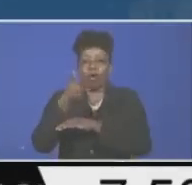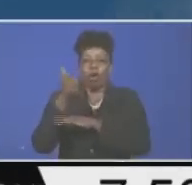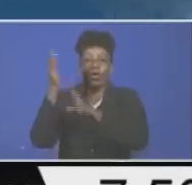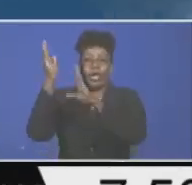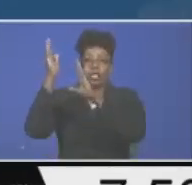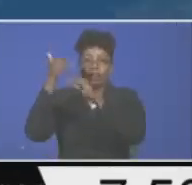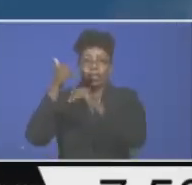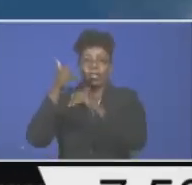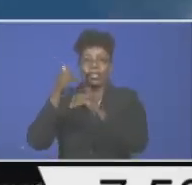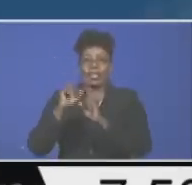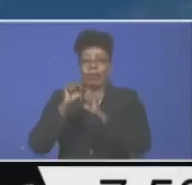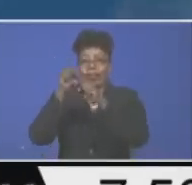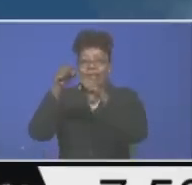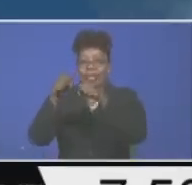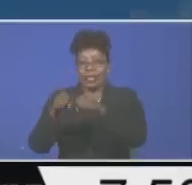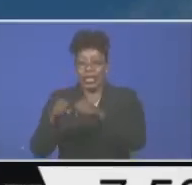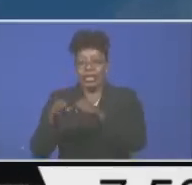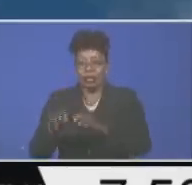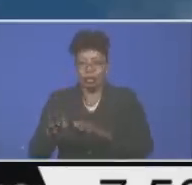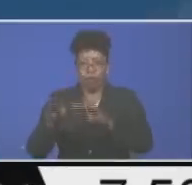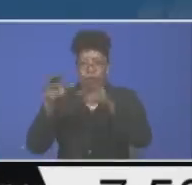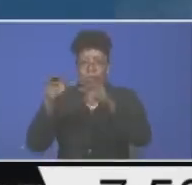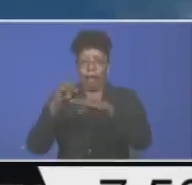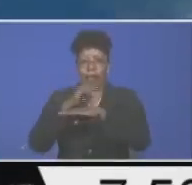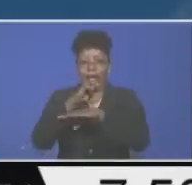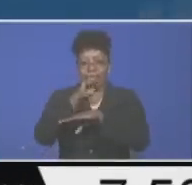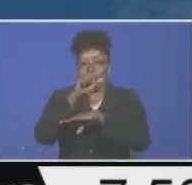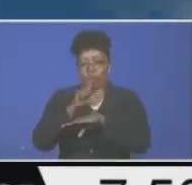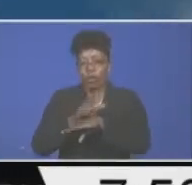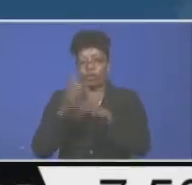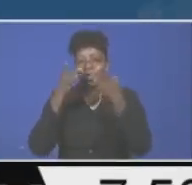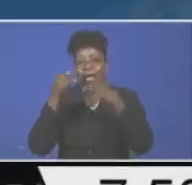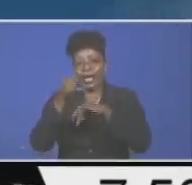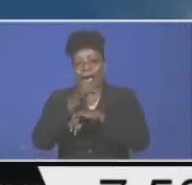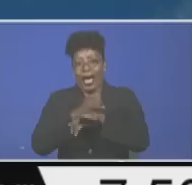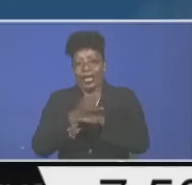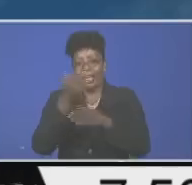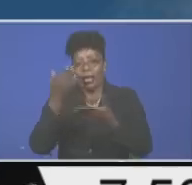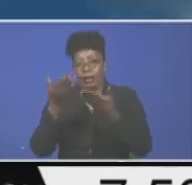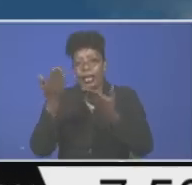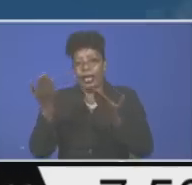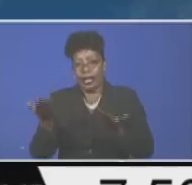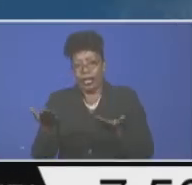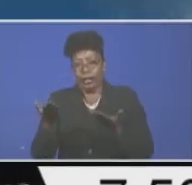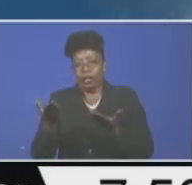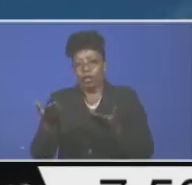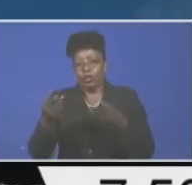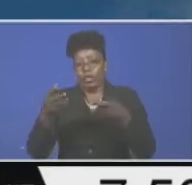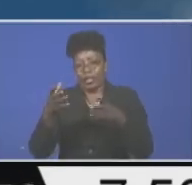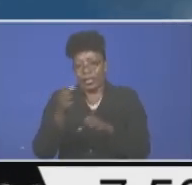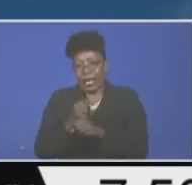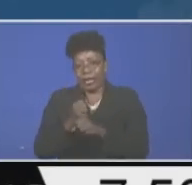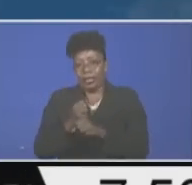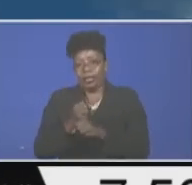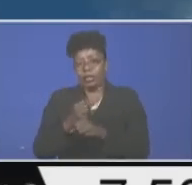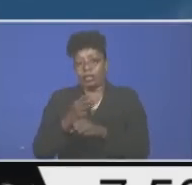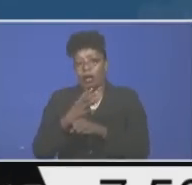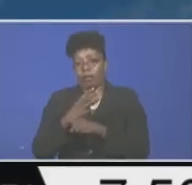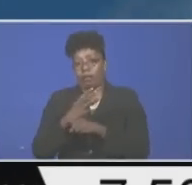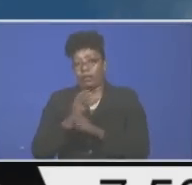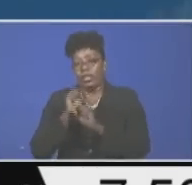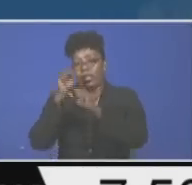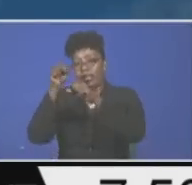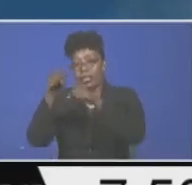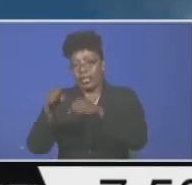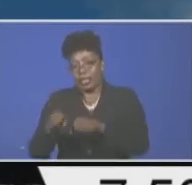swells, which will impact the Abacos, the Eleutheras, the Cat Islands, and even here in New Providence, we would get some moderate sea swells starting from